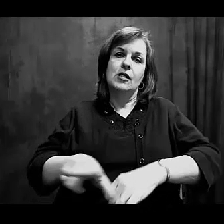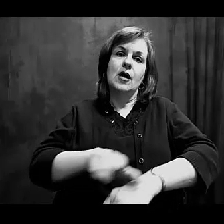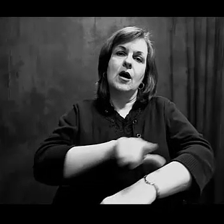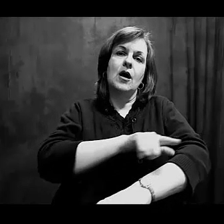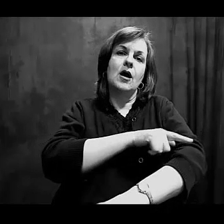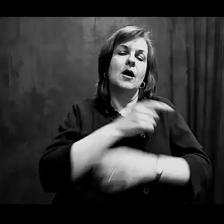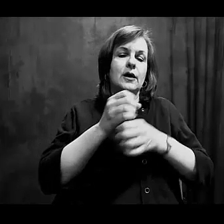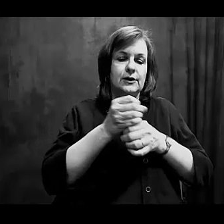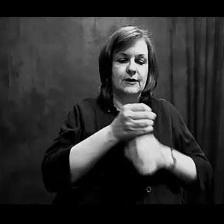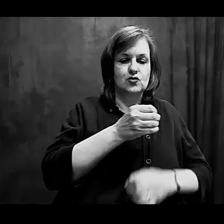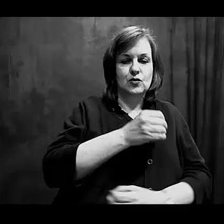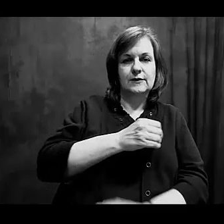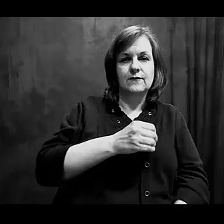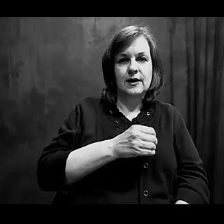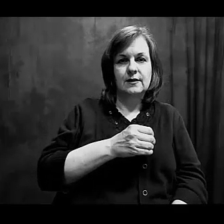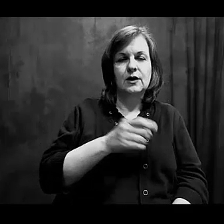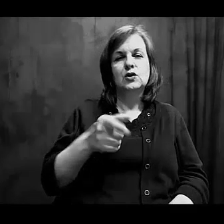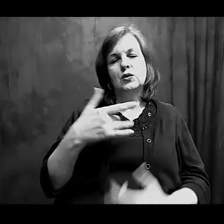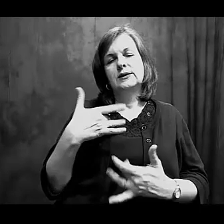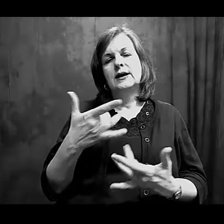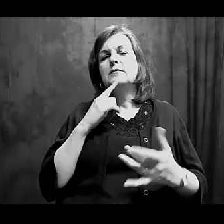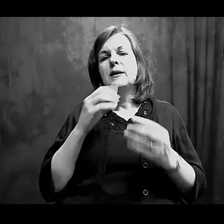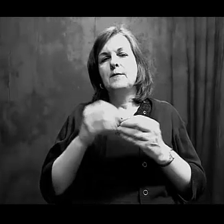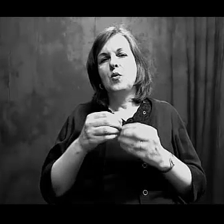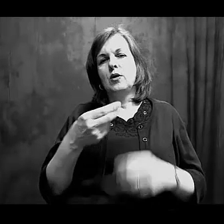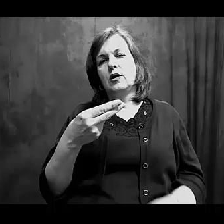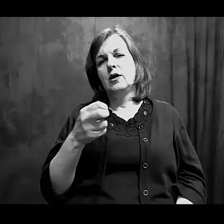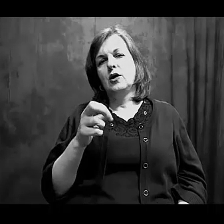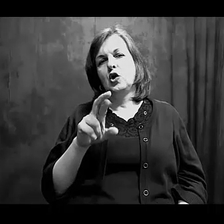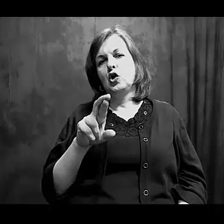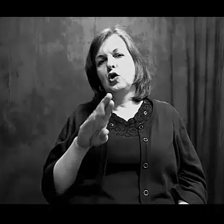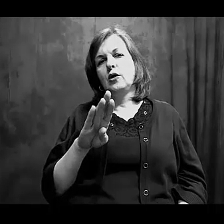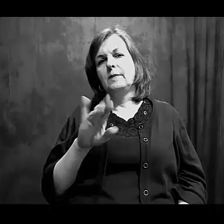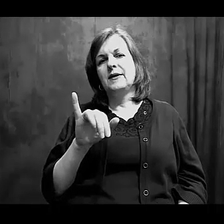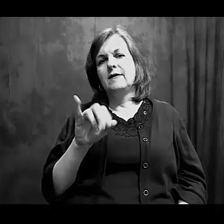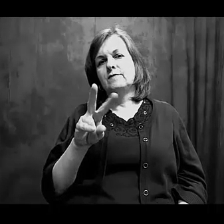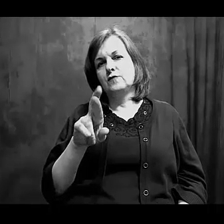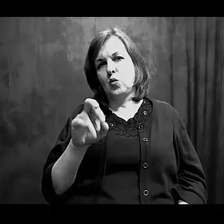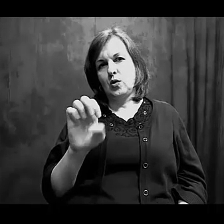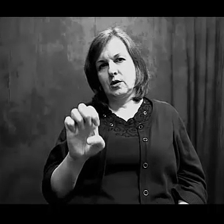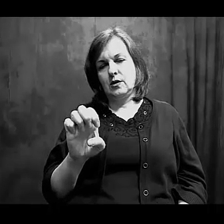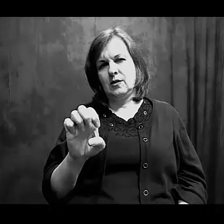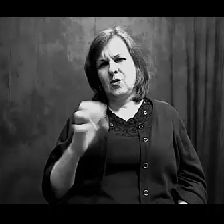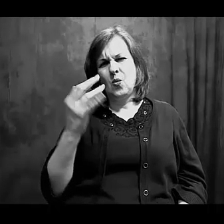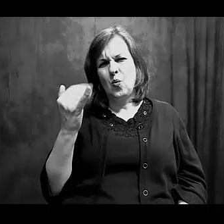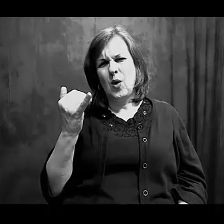you tend to be more of an herbivore. Why do you think this might be?